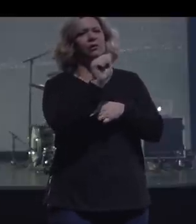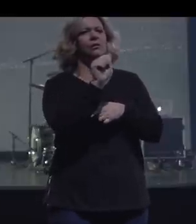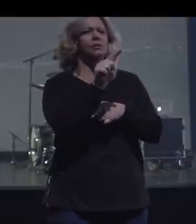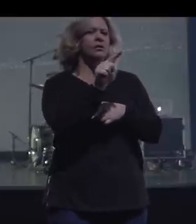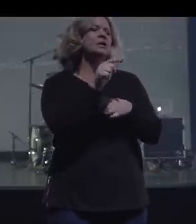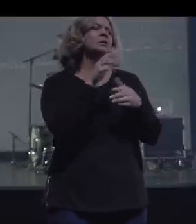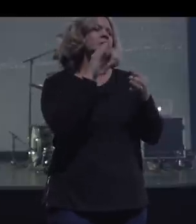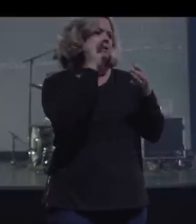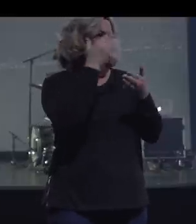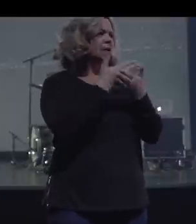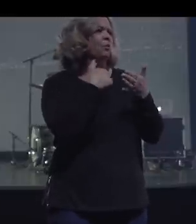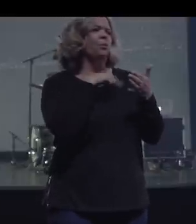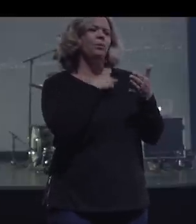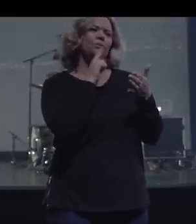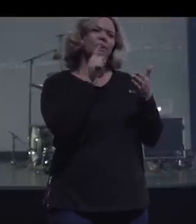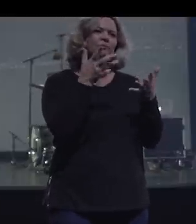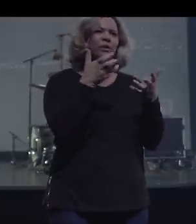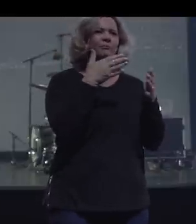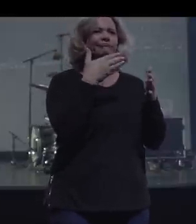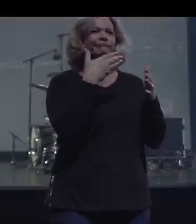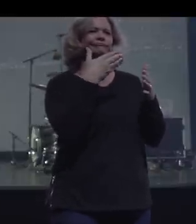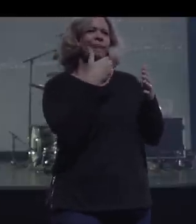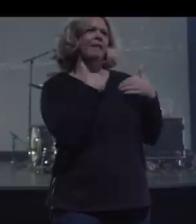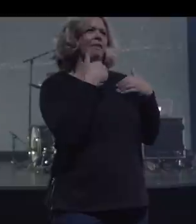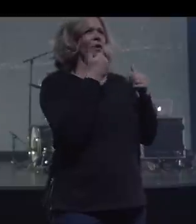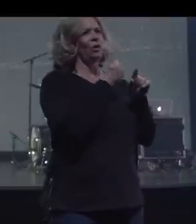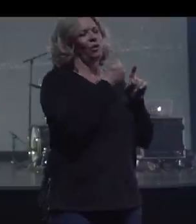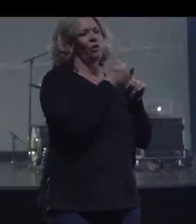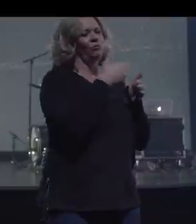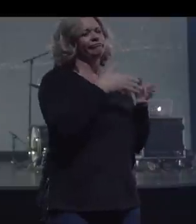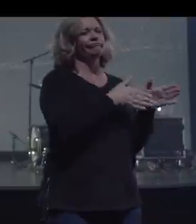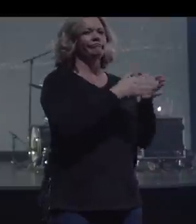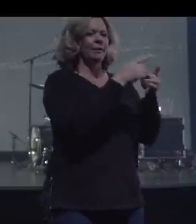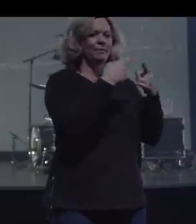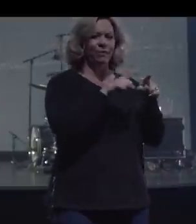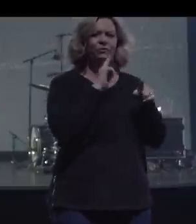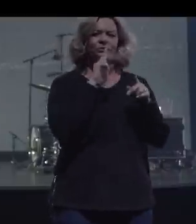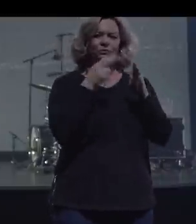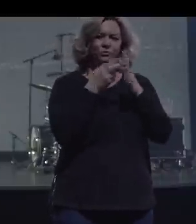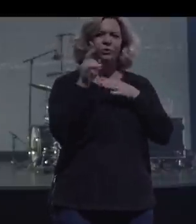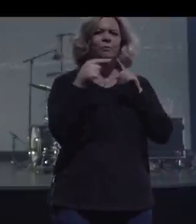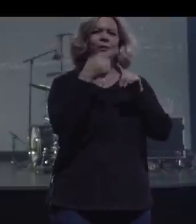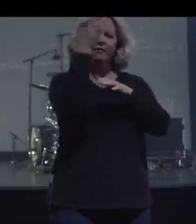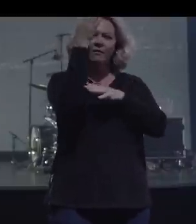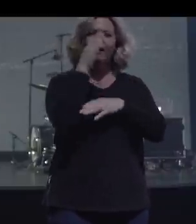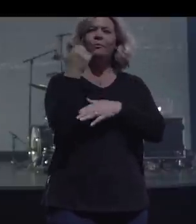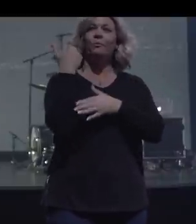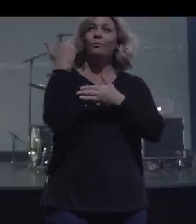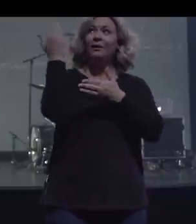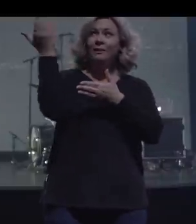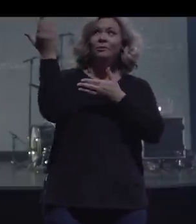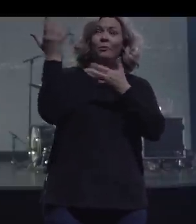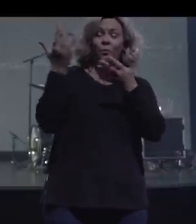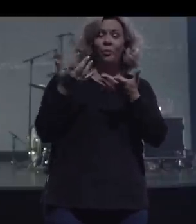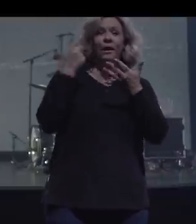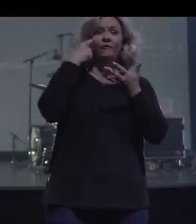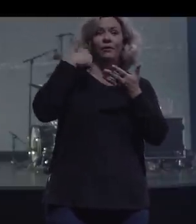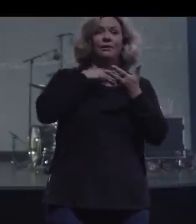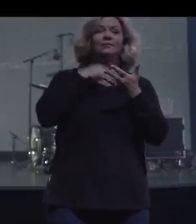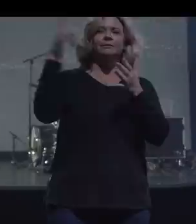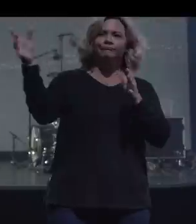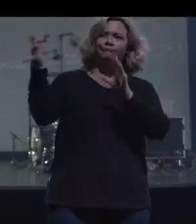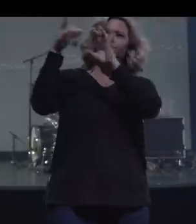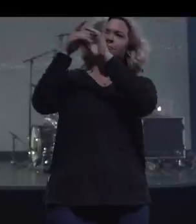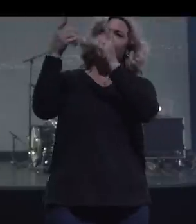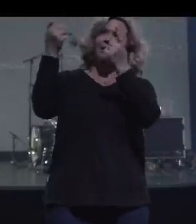have a tendency to go our own way, but the true thing about our God is that we have a God who's waiting to welcome us home. It's going to be a powerful